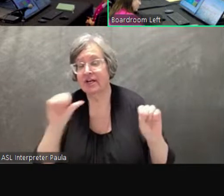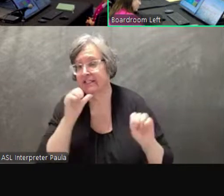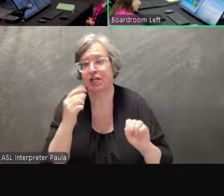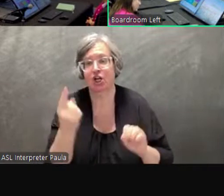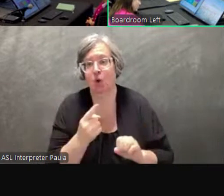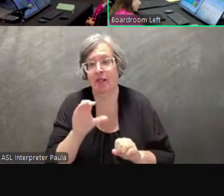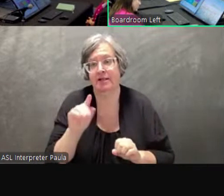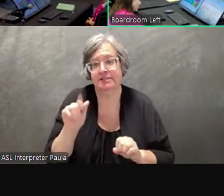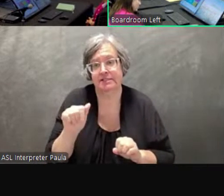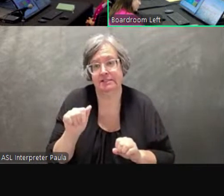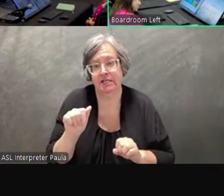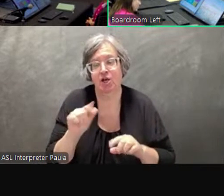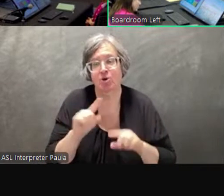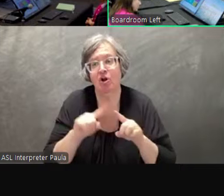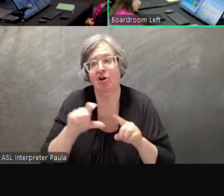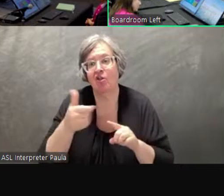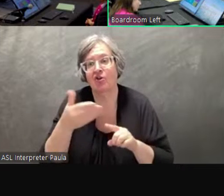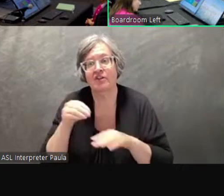control.